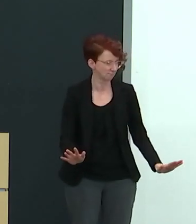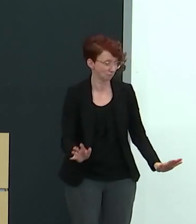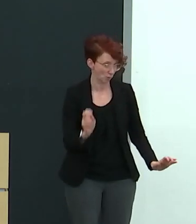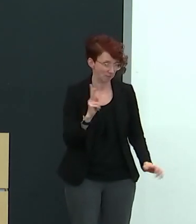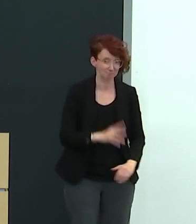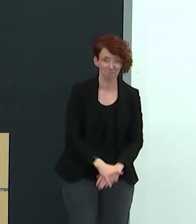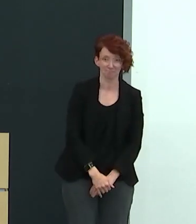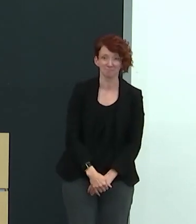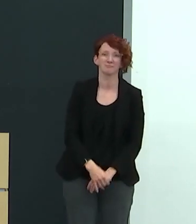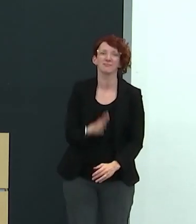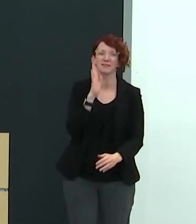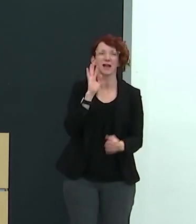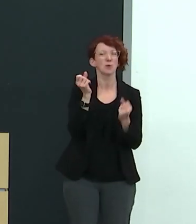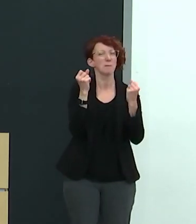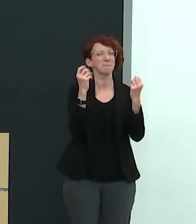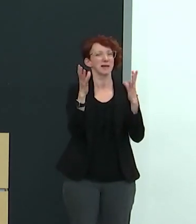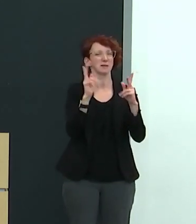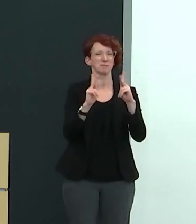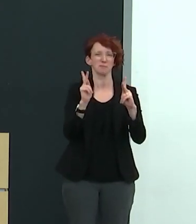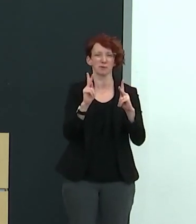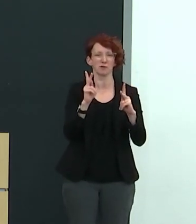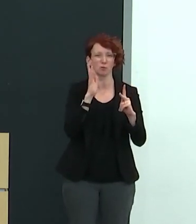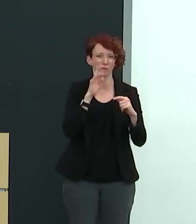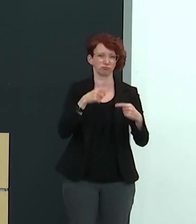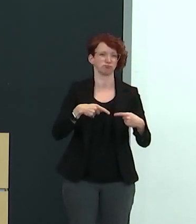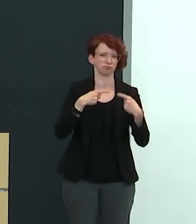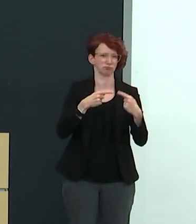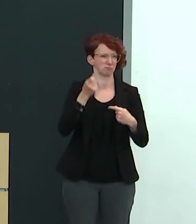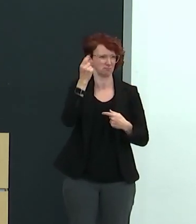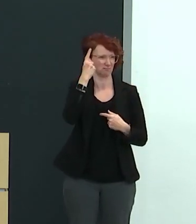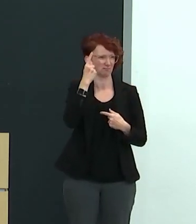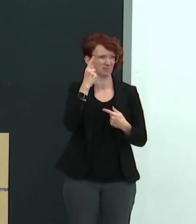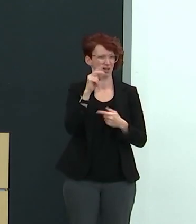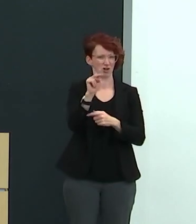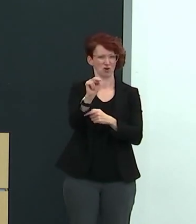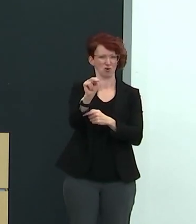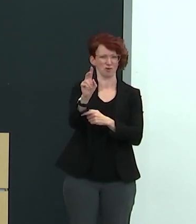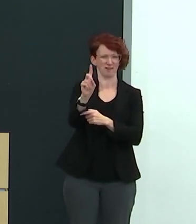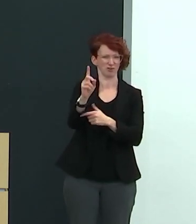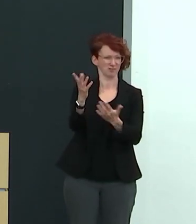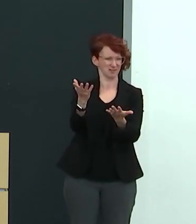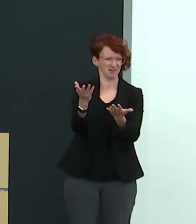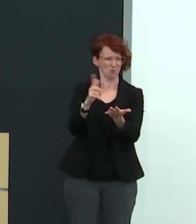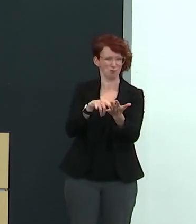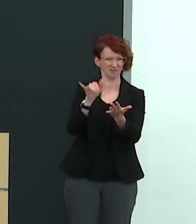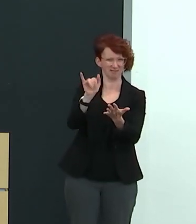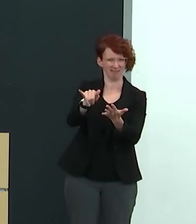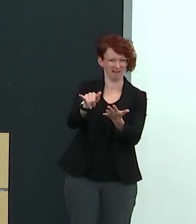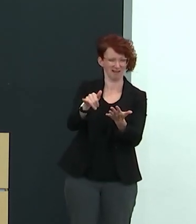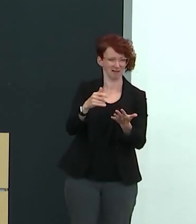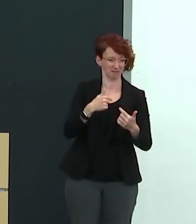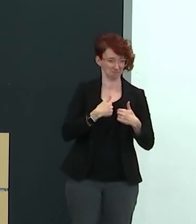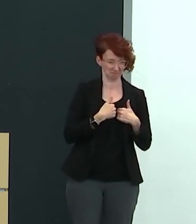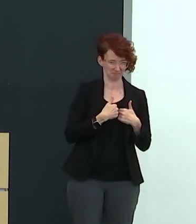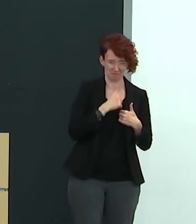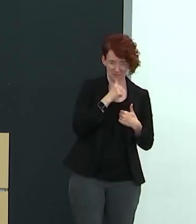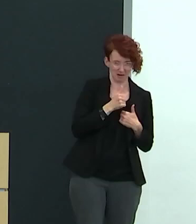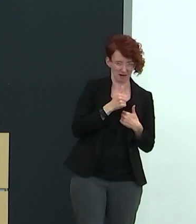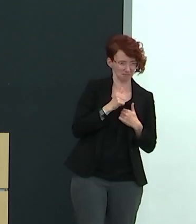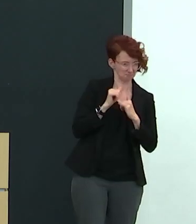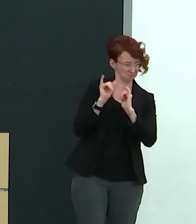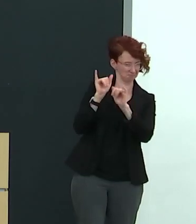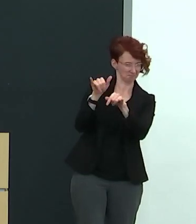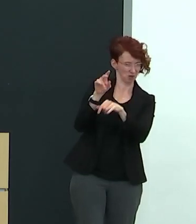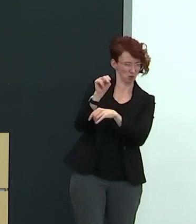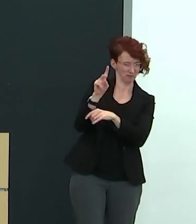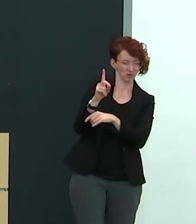I know a lot of people can struggle to understand neurodiversity when they themselves are not neurodiverse. So I like to